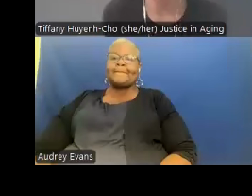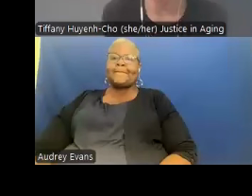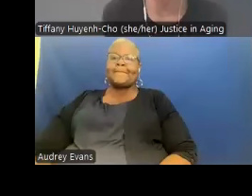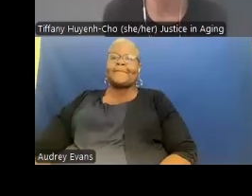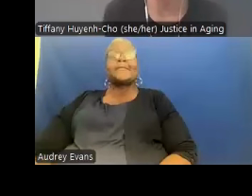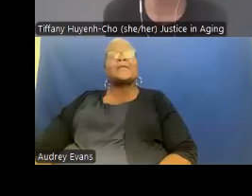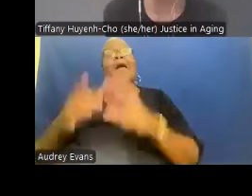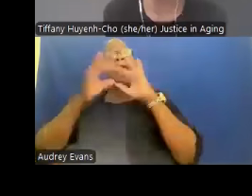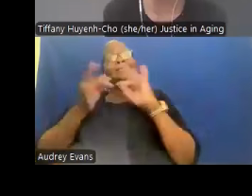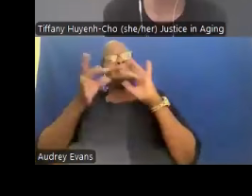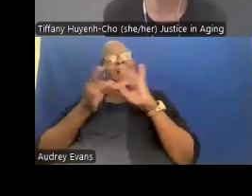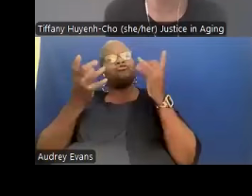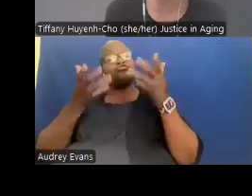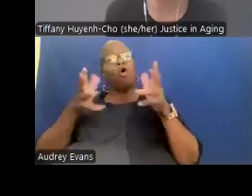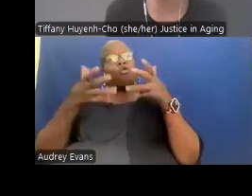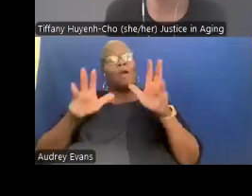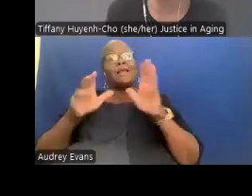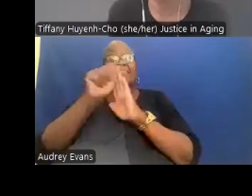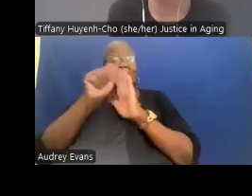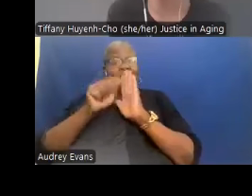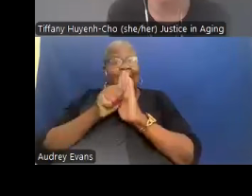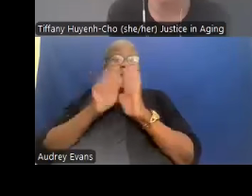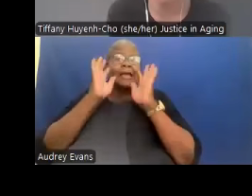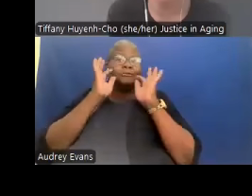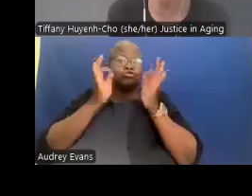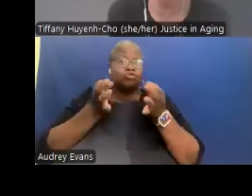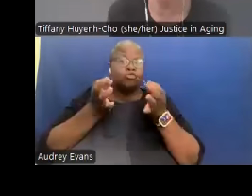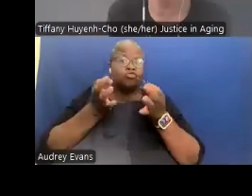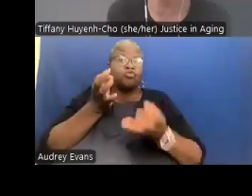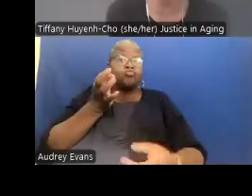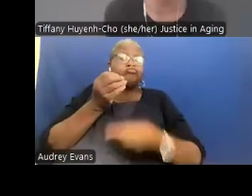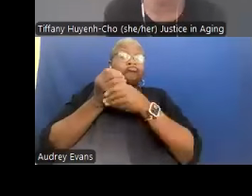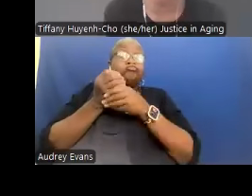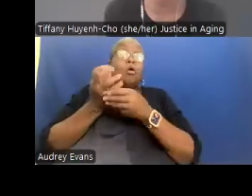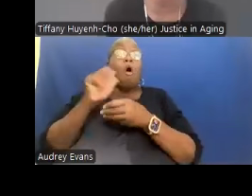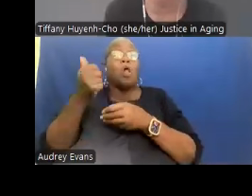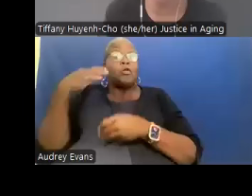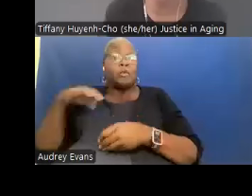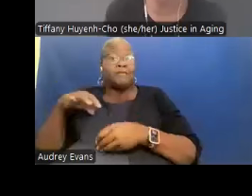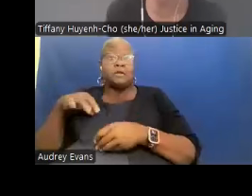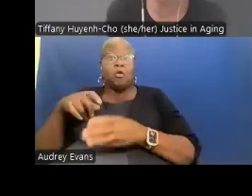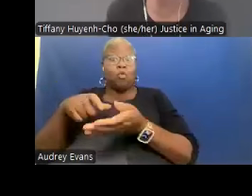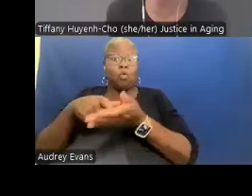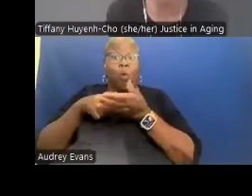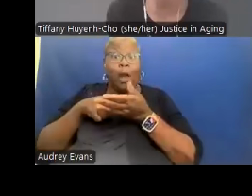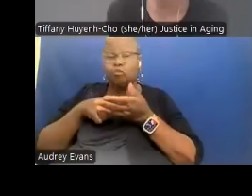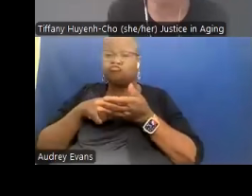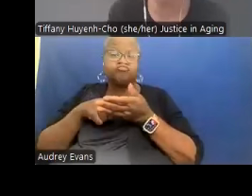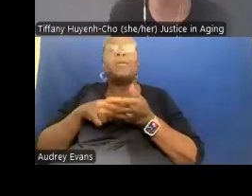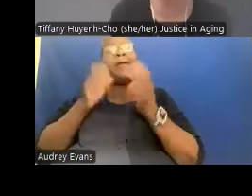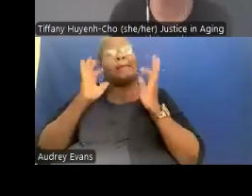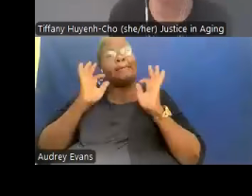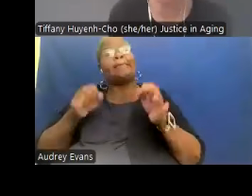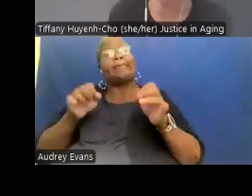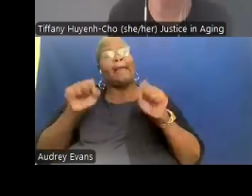Like I mentioned earlier, states can also choose to provide optional benefits. States are not required to provide these services, but can choose to do